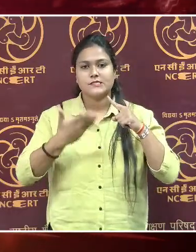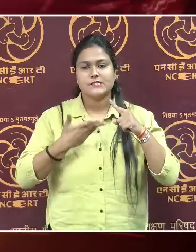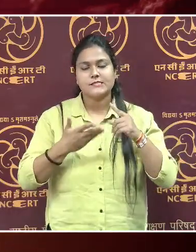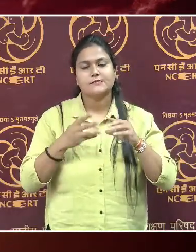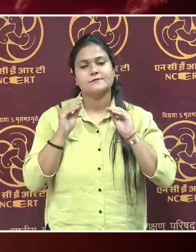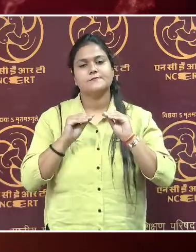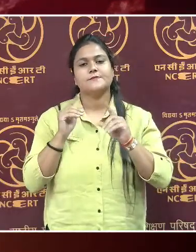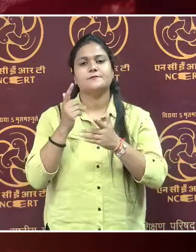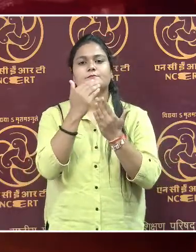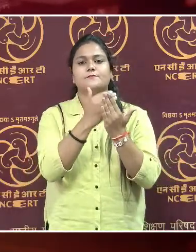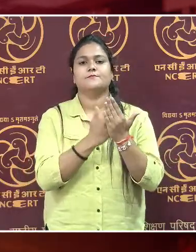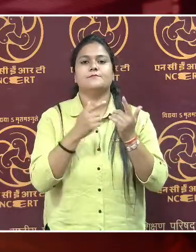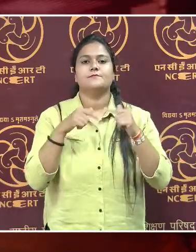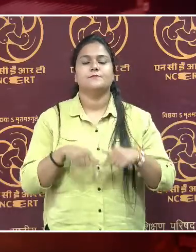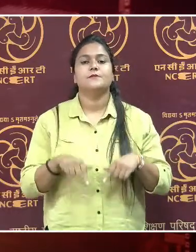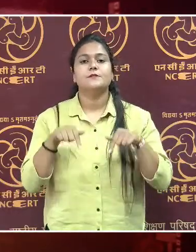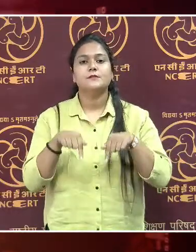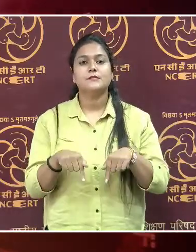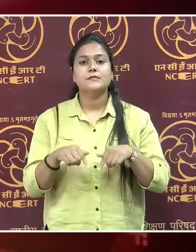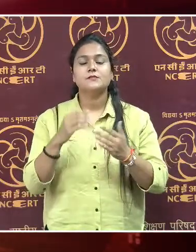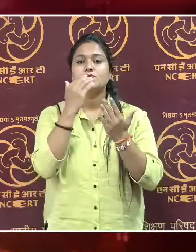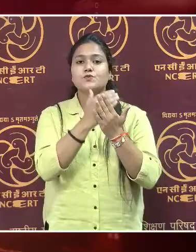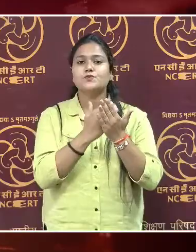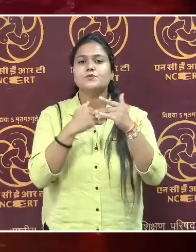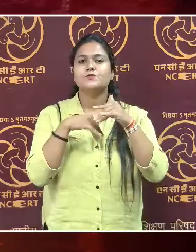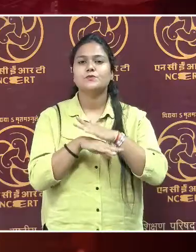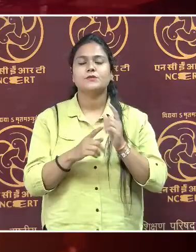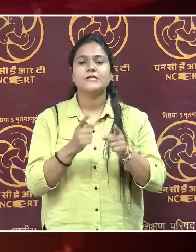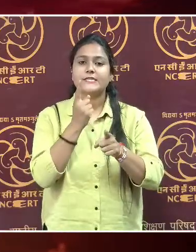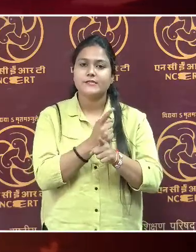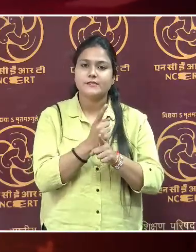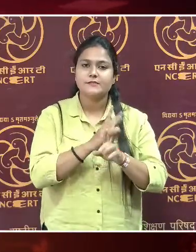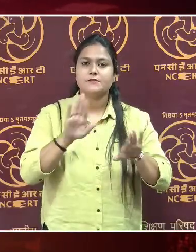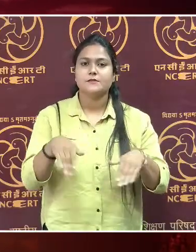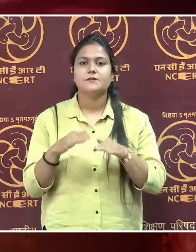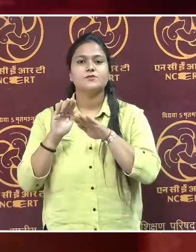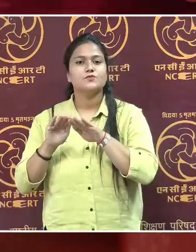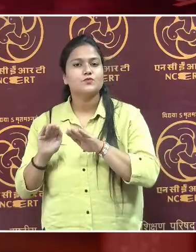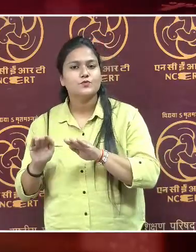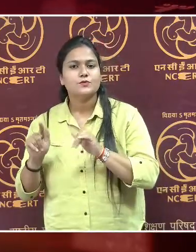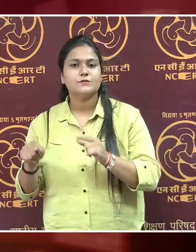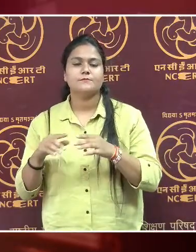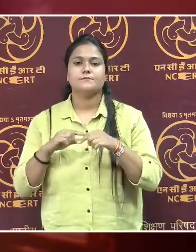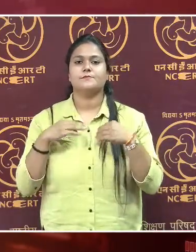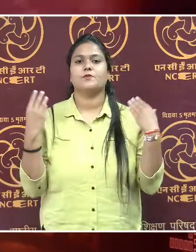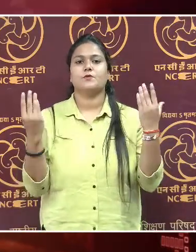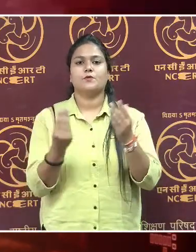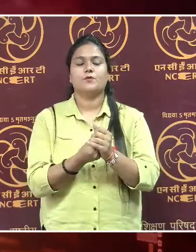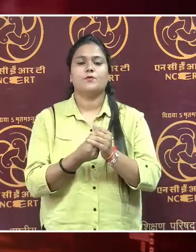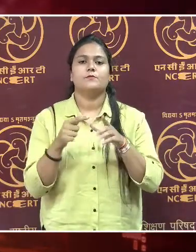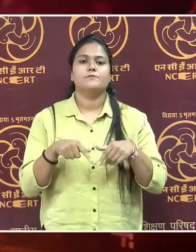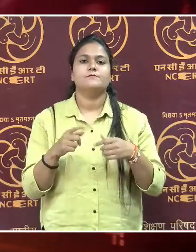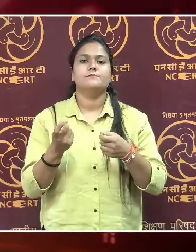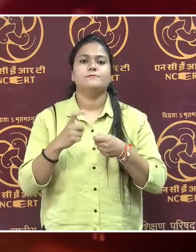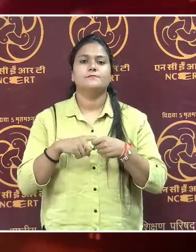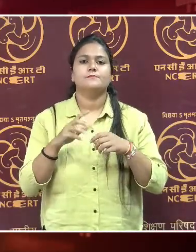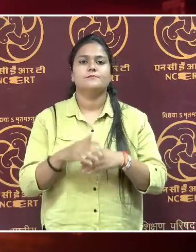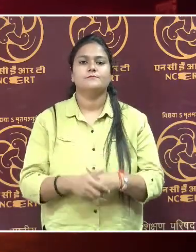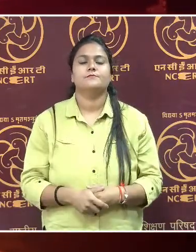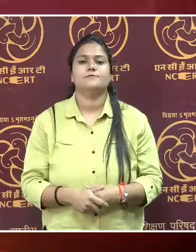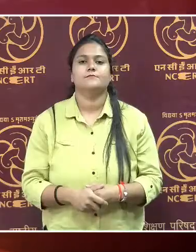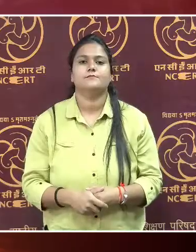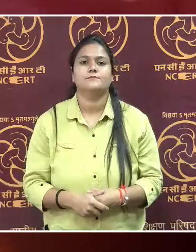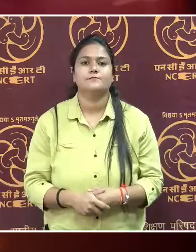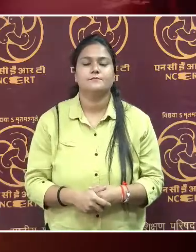for teachers, teacher educators. We also have with us inclusive education coordinators, school administrators and